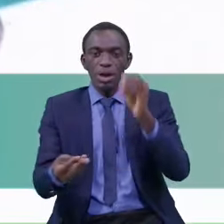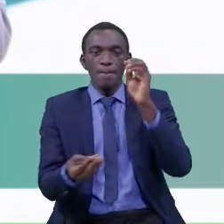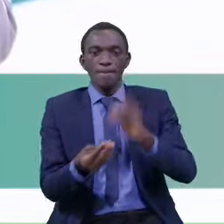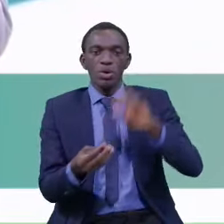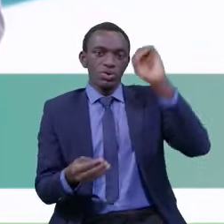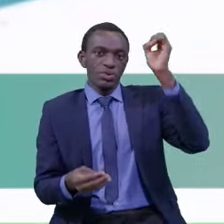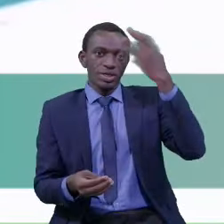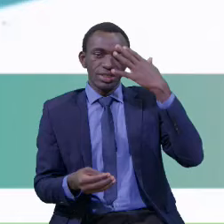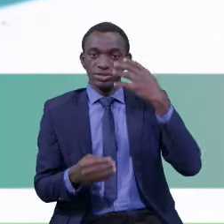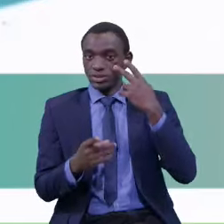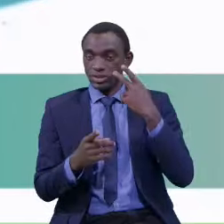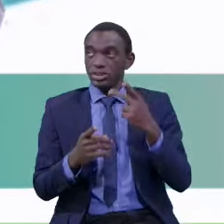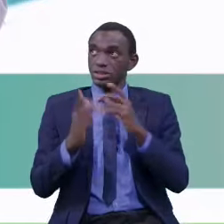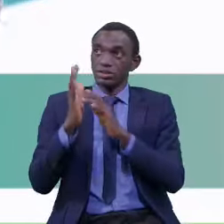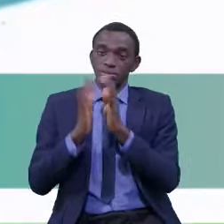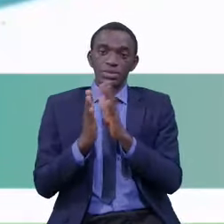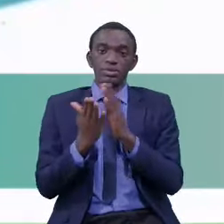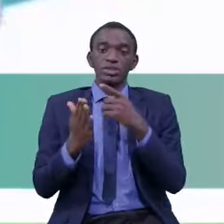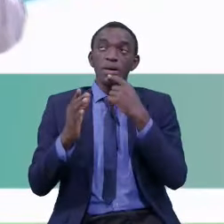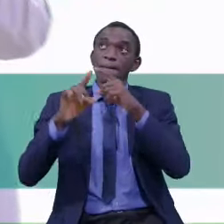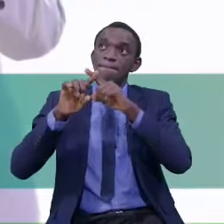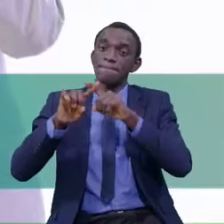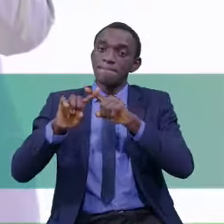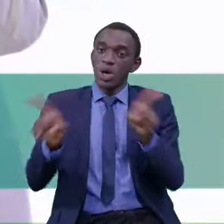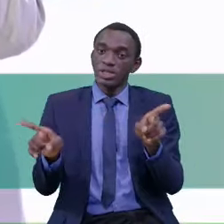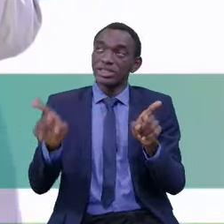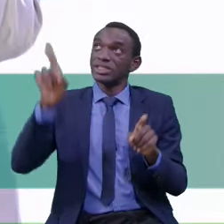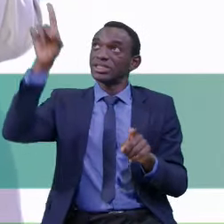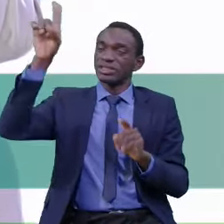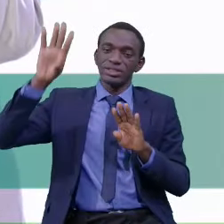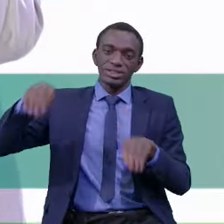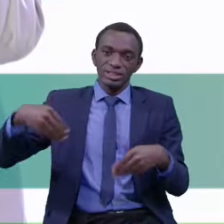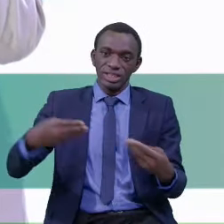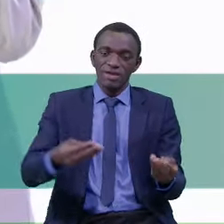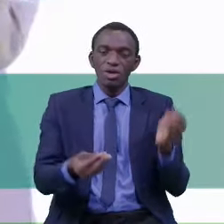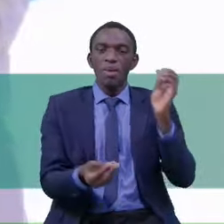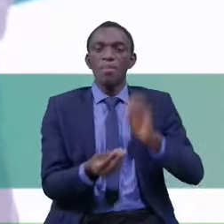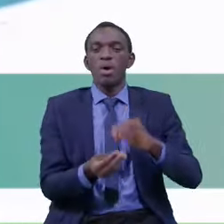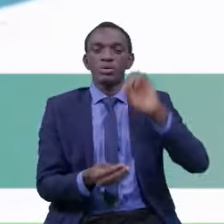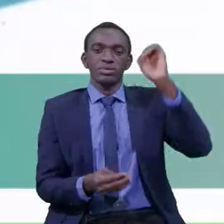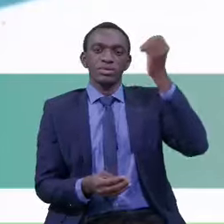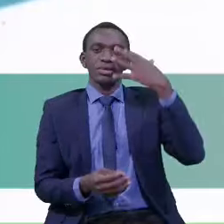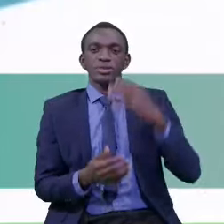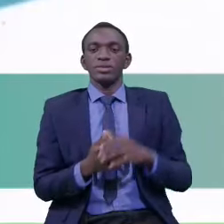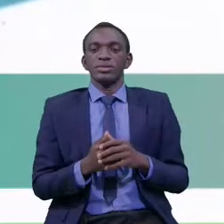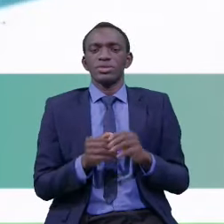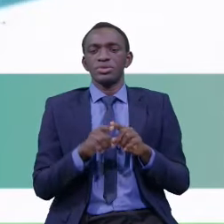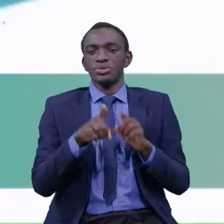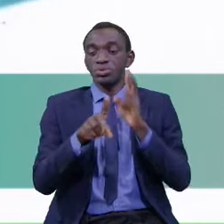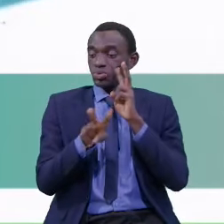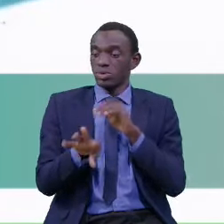he giveth more grace. As you look at that word grace, you think of